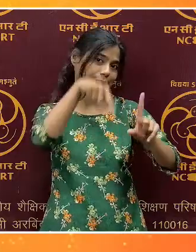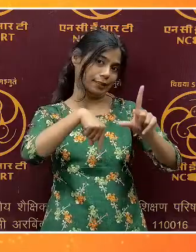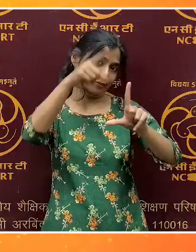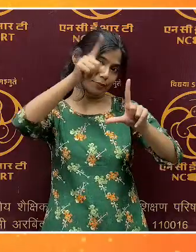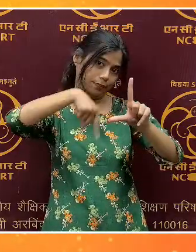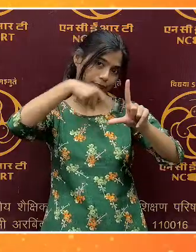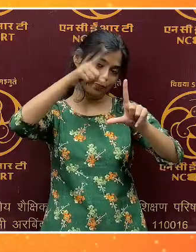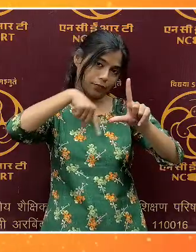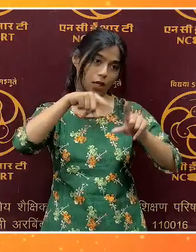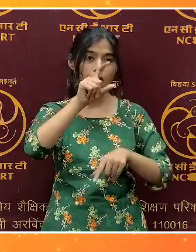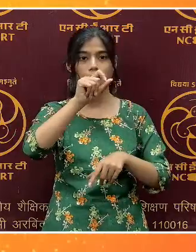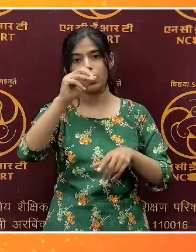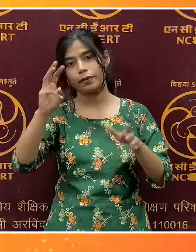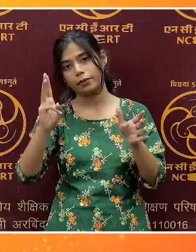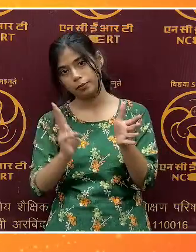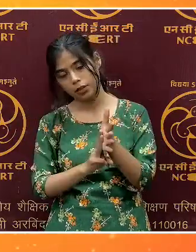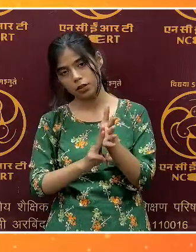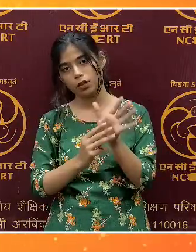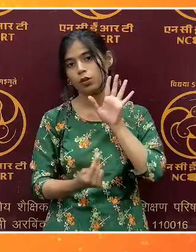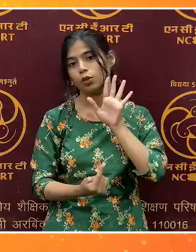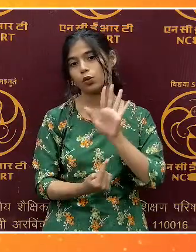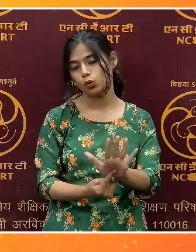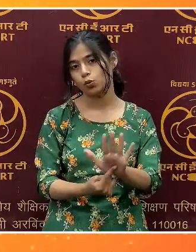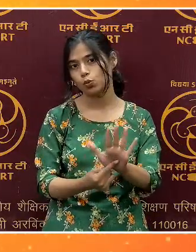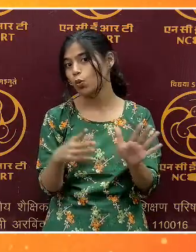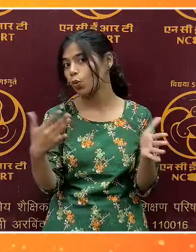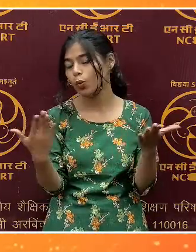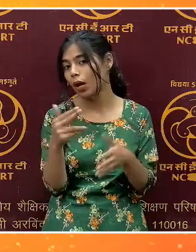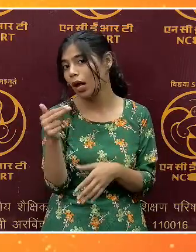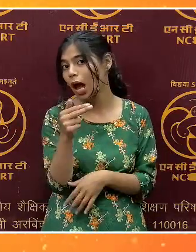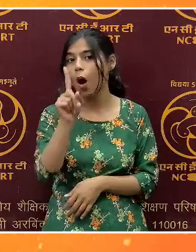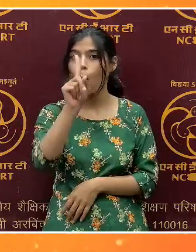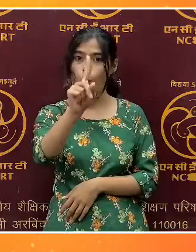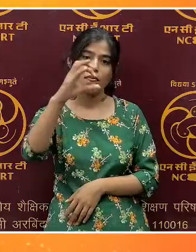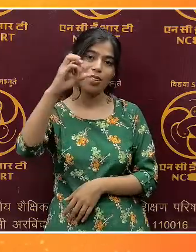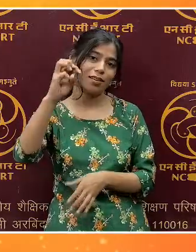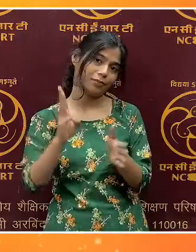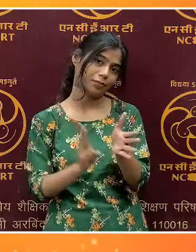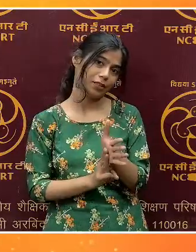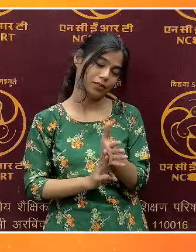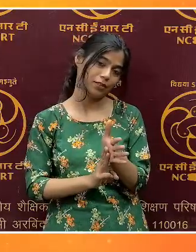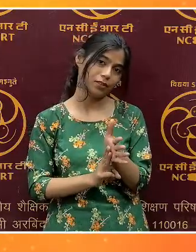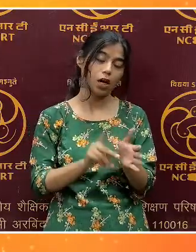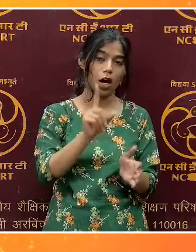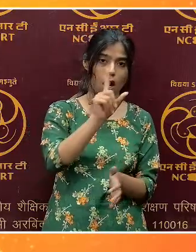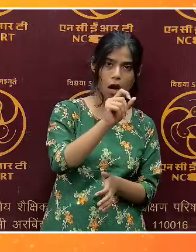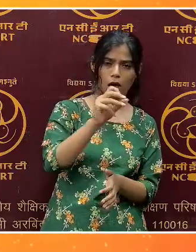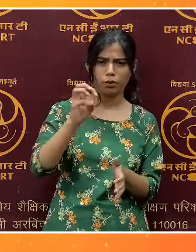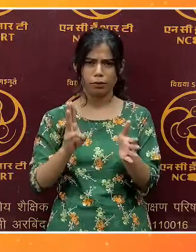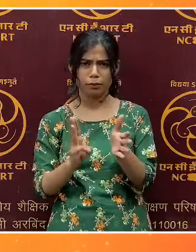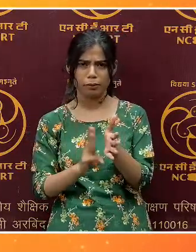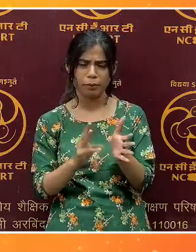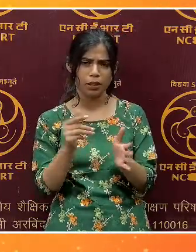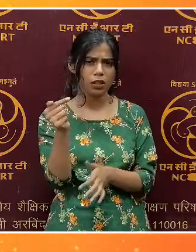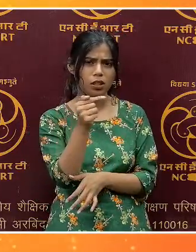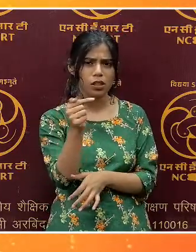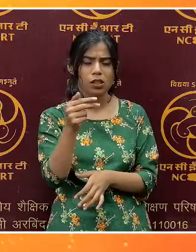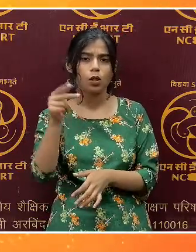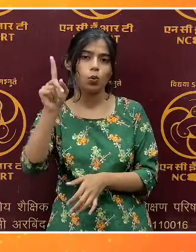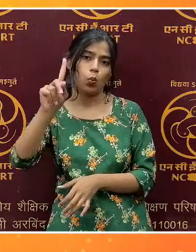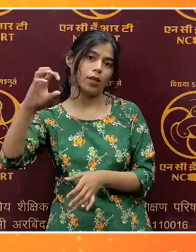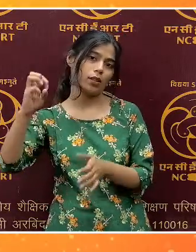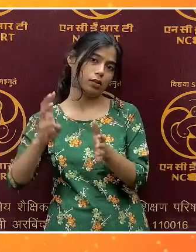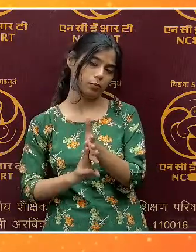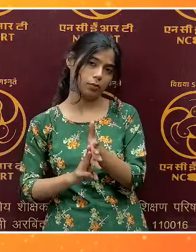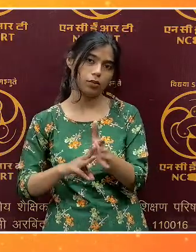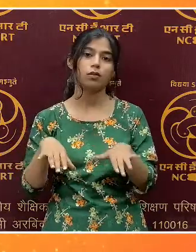scale 100 meter represented by 1 centimeter. Ji. So, 500 meter will be represented by 5 centimeter. Right. And then